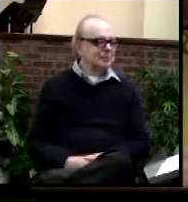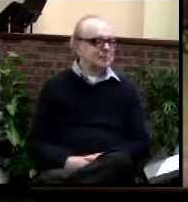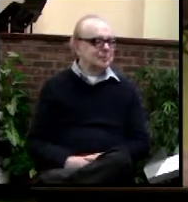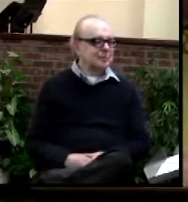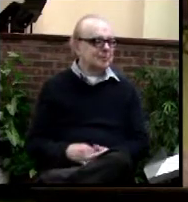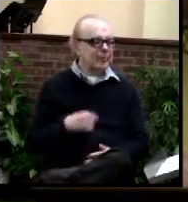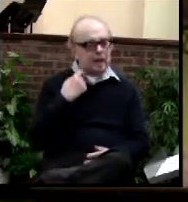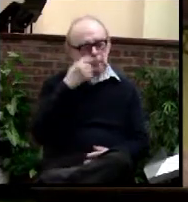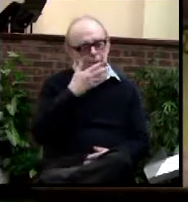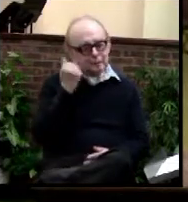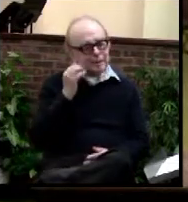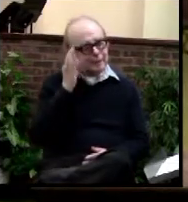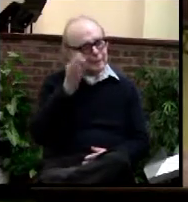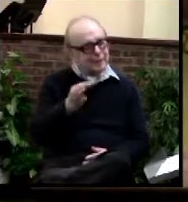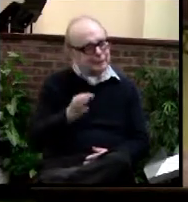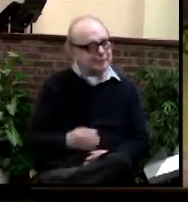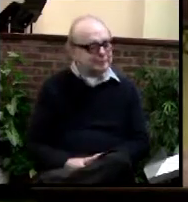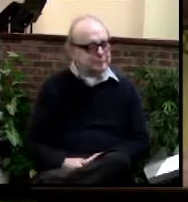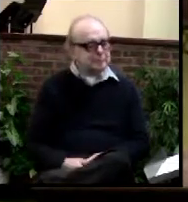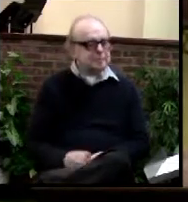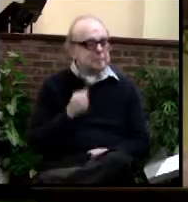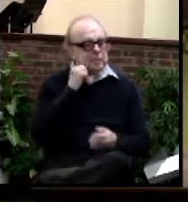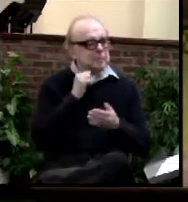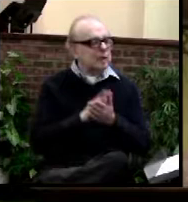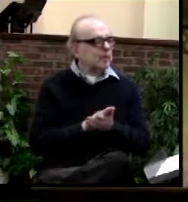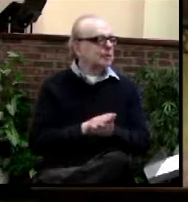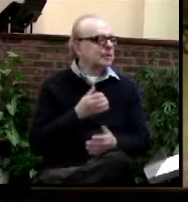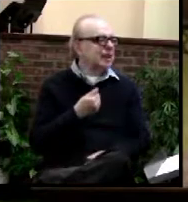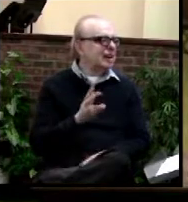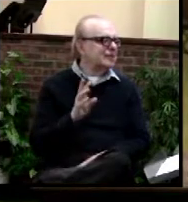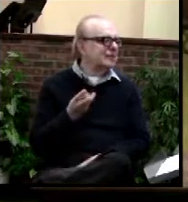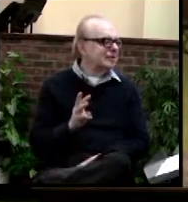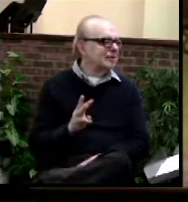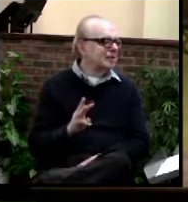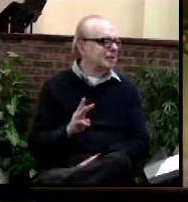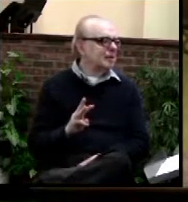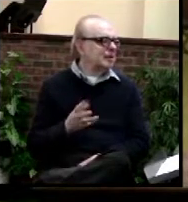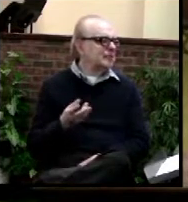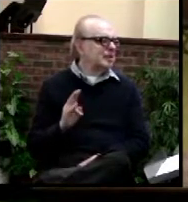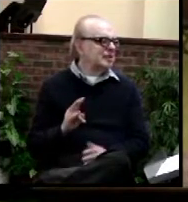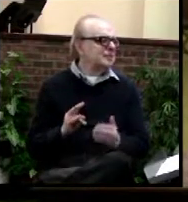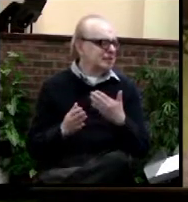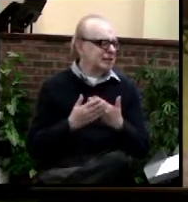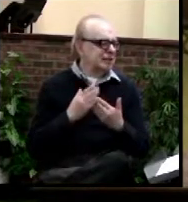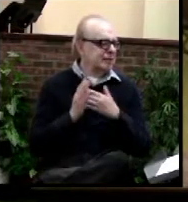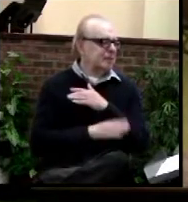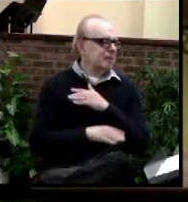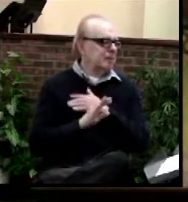better. But she was 16 and turning 17 in September. She was a junior in high